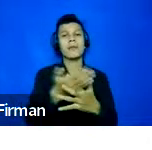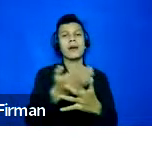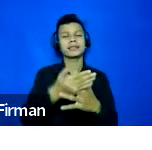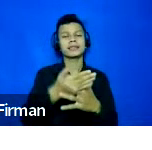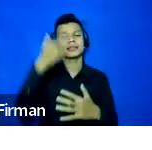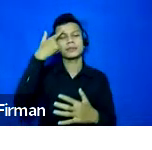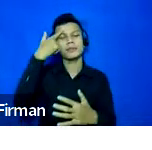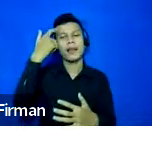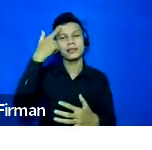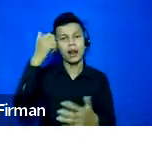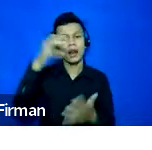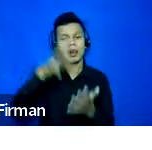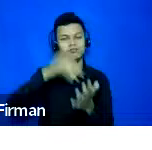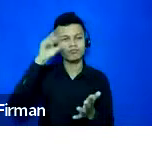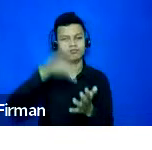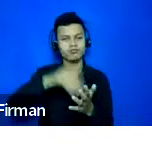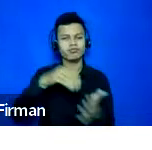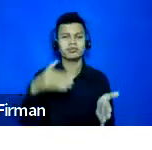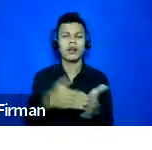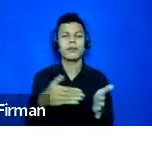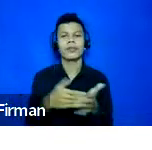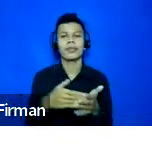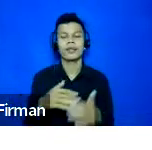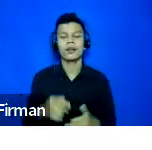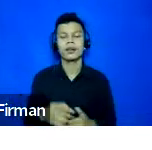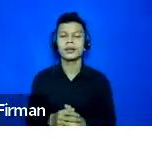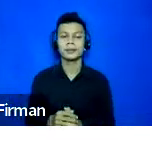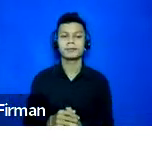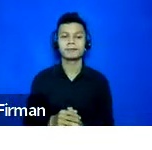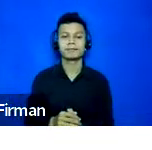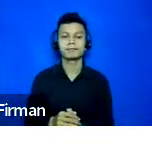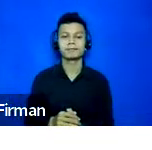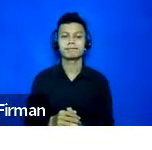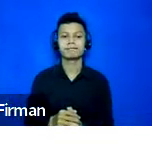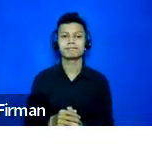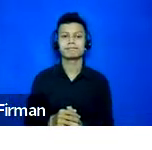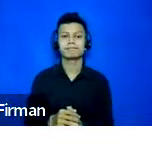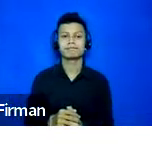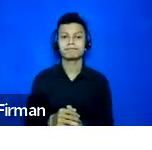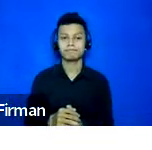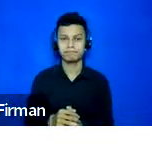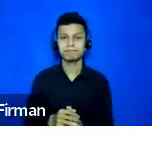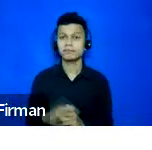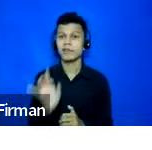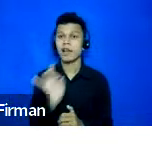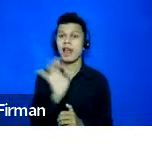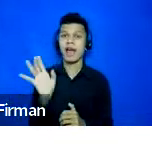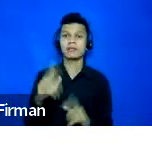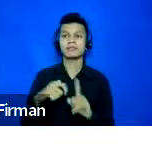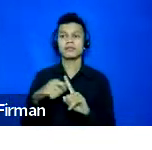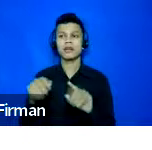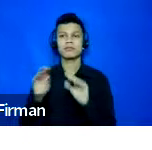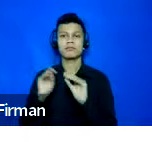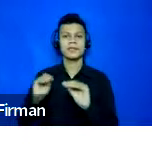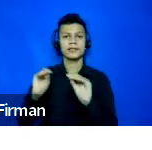Education. Another learning that we have from our girls' education project in Bangladesh is to conduct regular